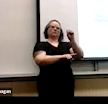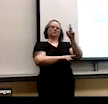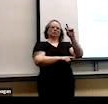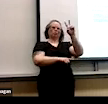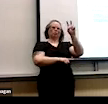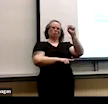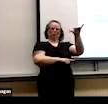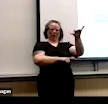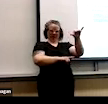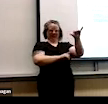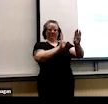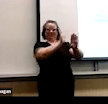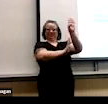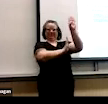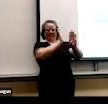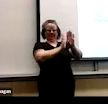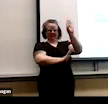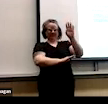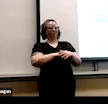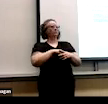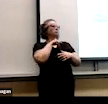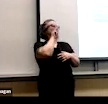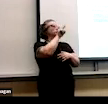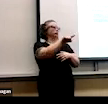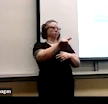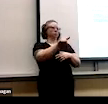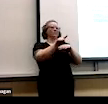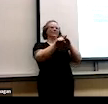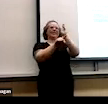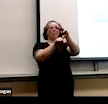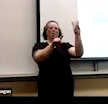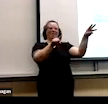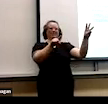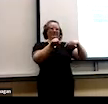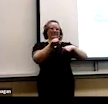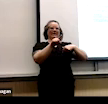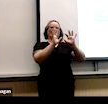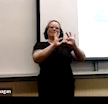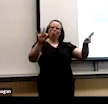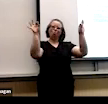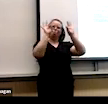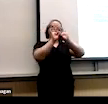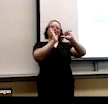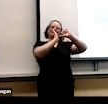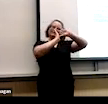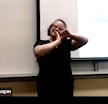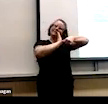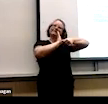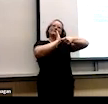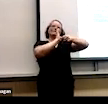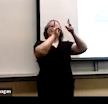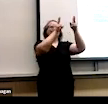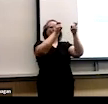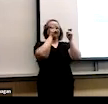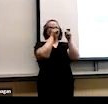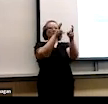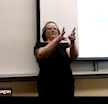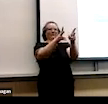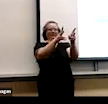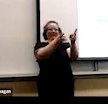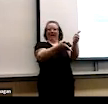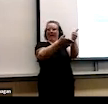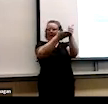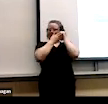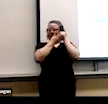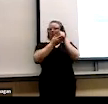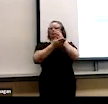developmental disabilities. And there's a ton of recommendations. I highlighted here and copied the ones that are related to navigating the transition. But this is a huge